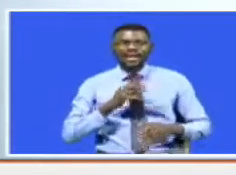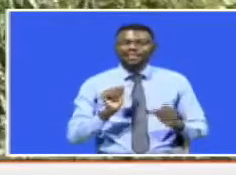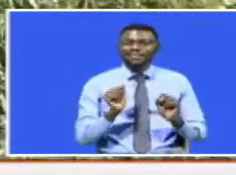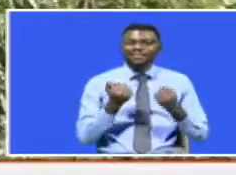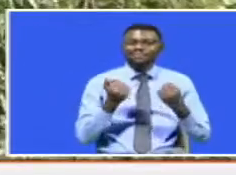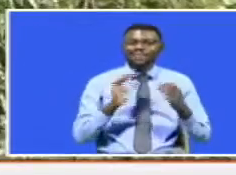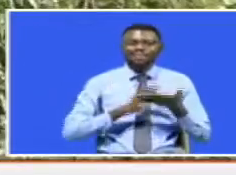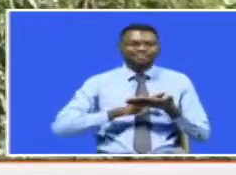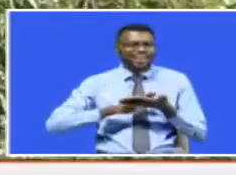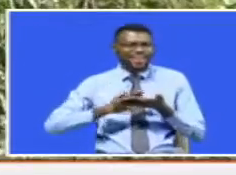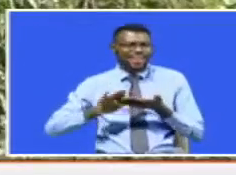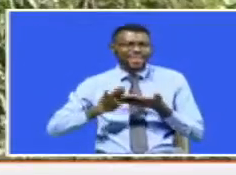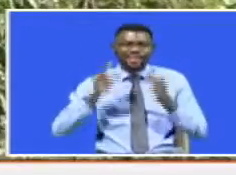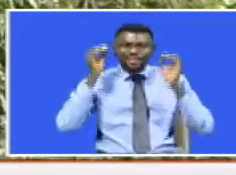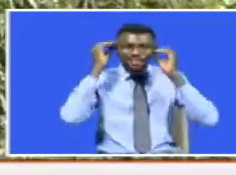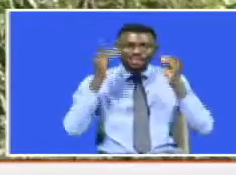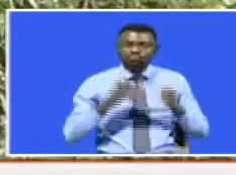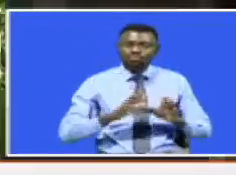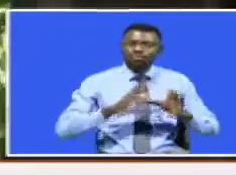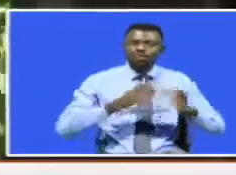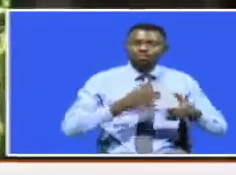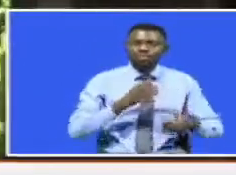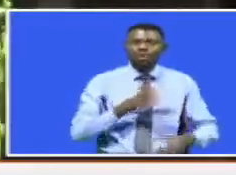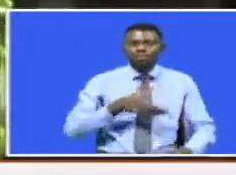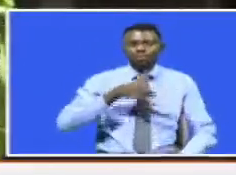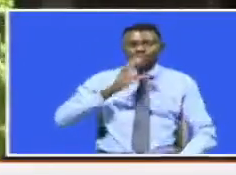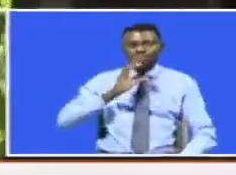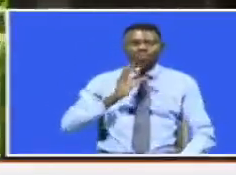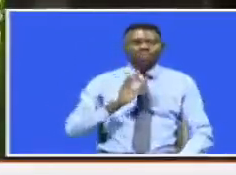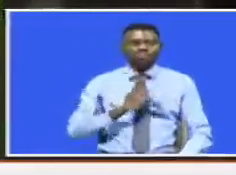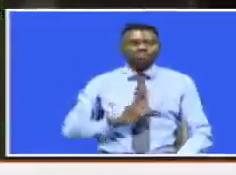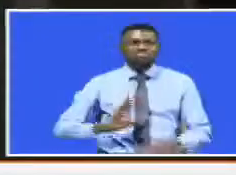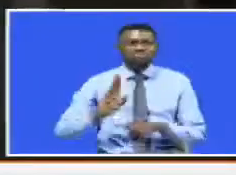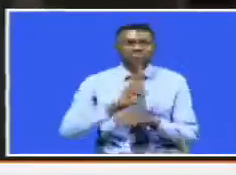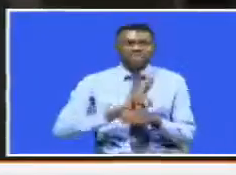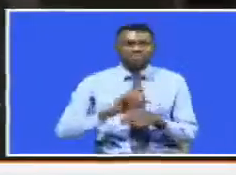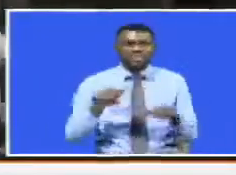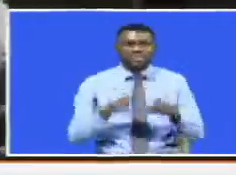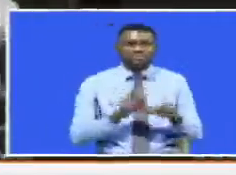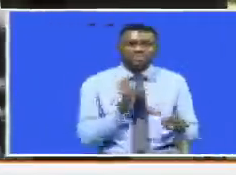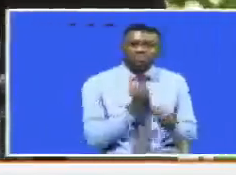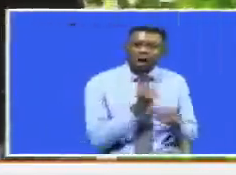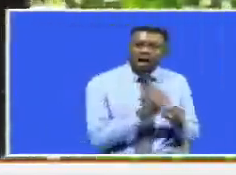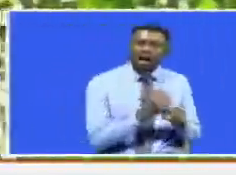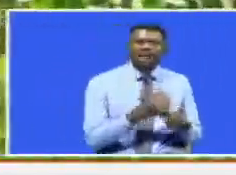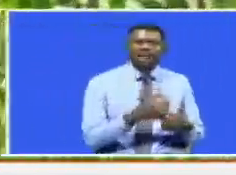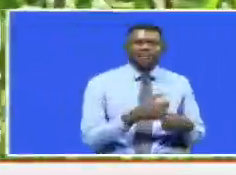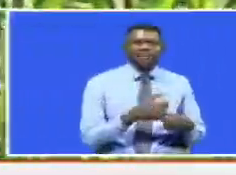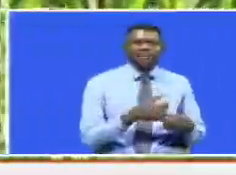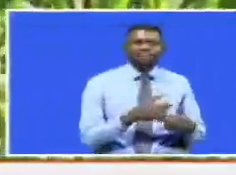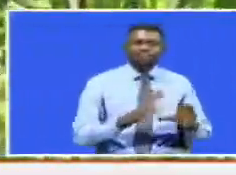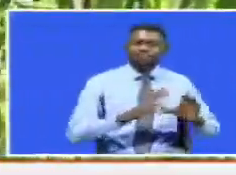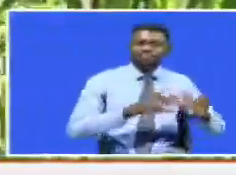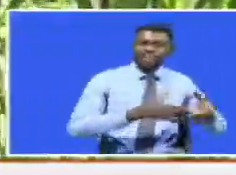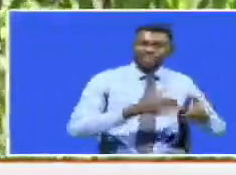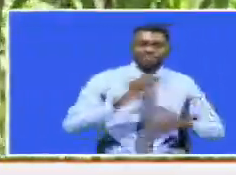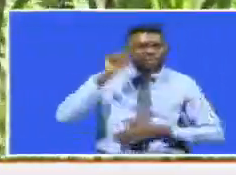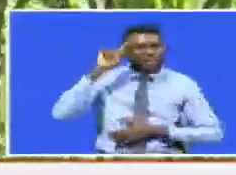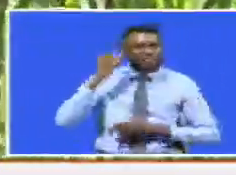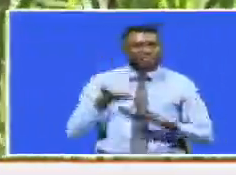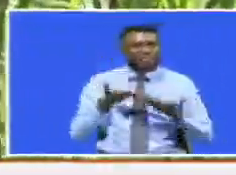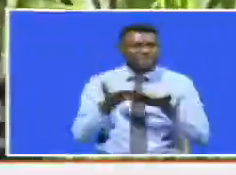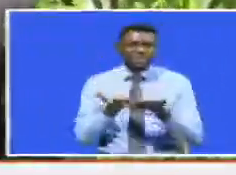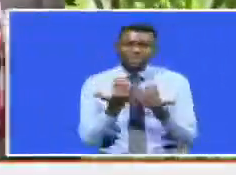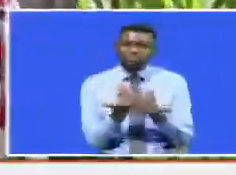water for learners and the community at large. Tufanye kazi na community, tufanye kazi na serikali zote, ili tusaidie watoto